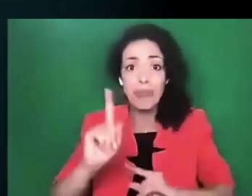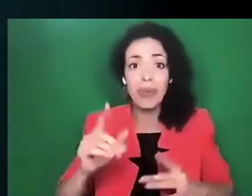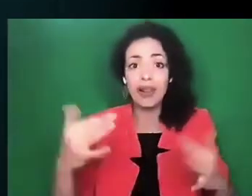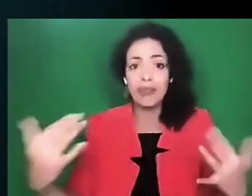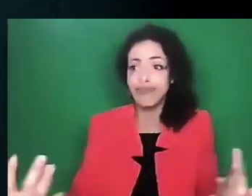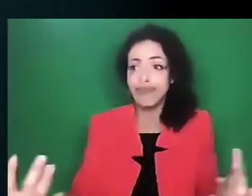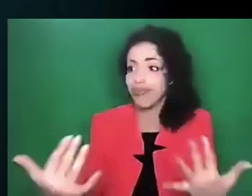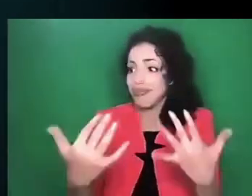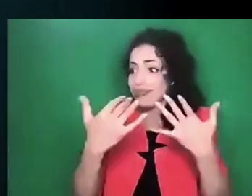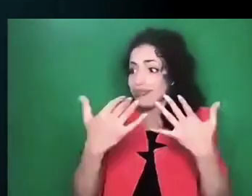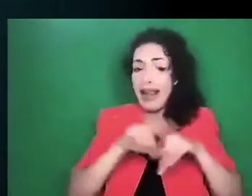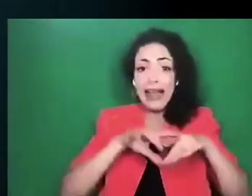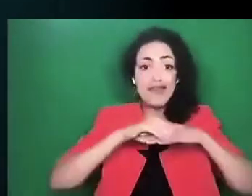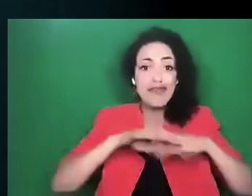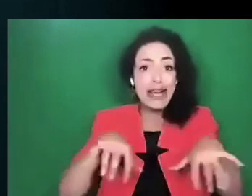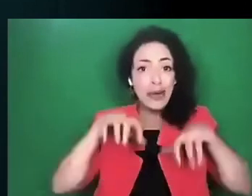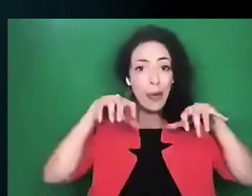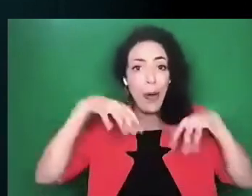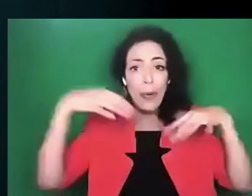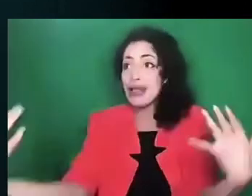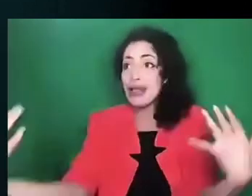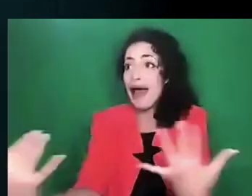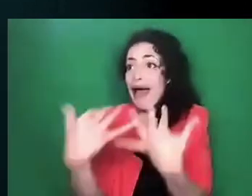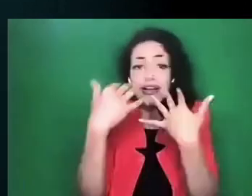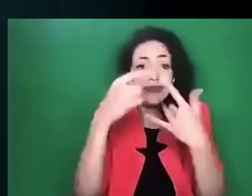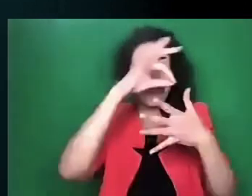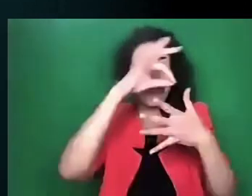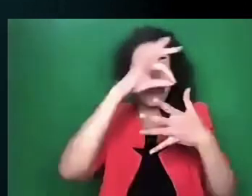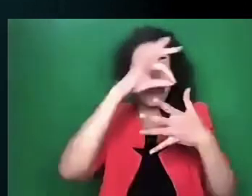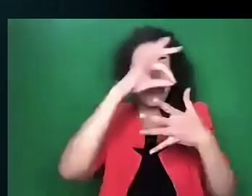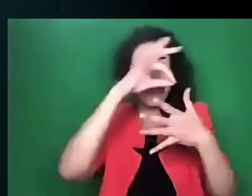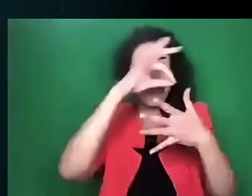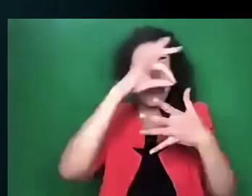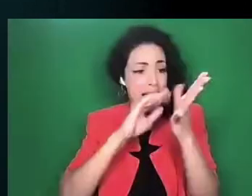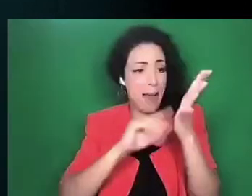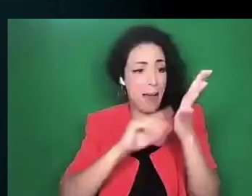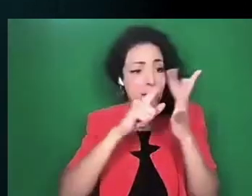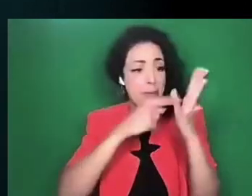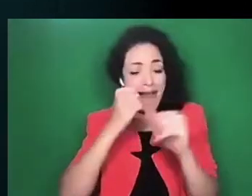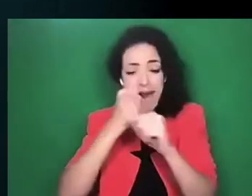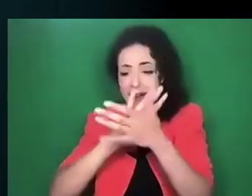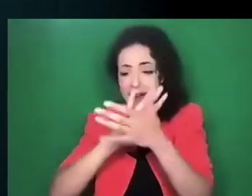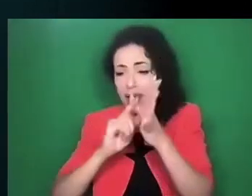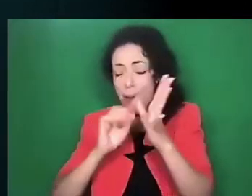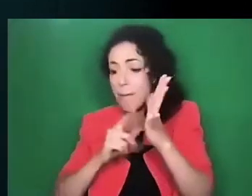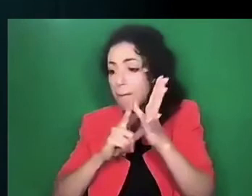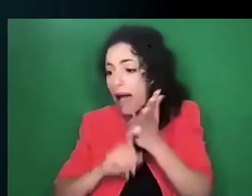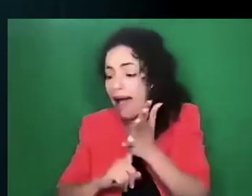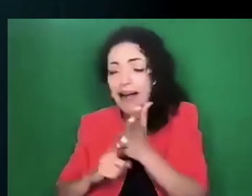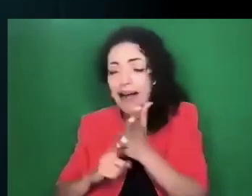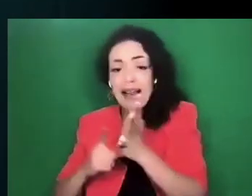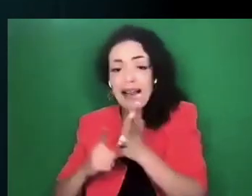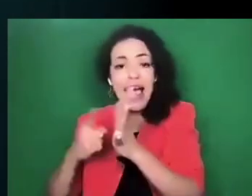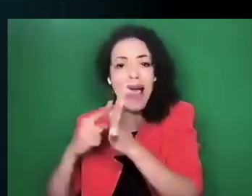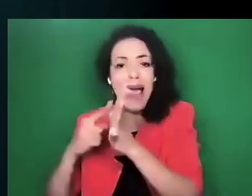their story. Samia Gamal, Anthony Eden, Anwar Sadat, and many others. We